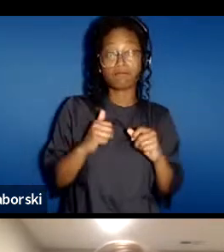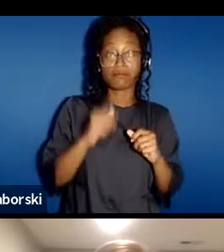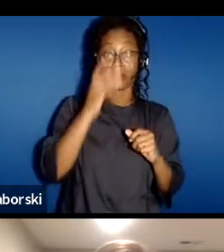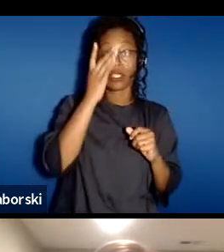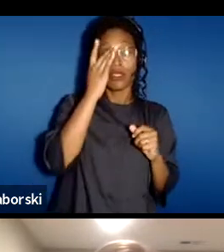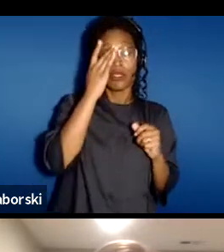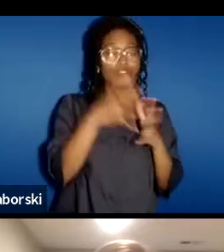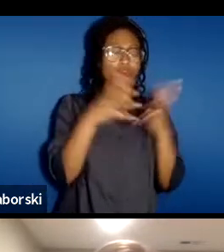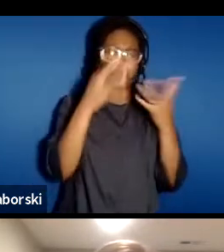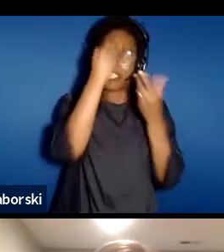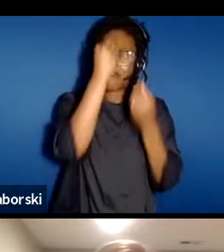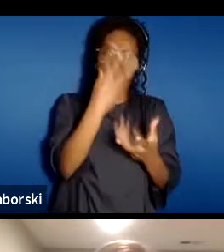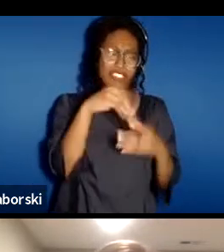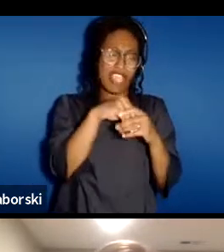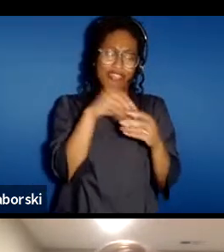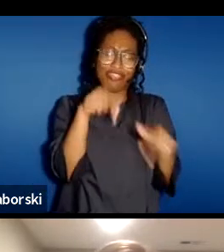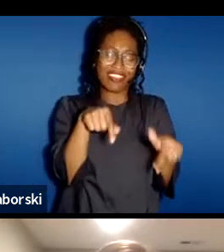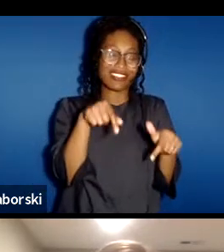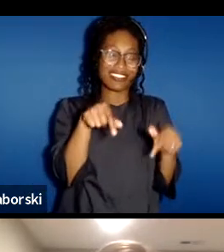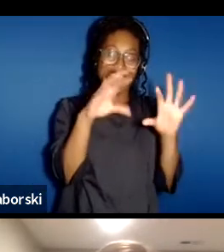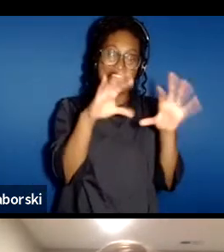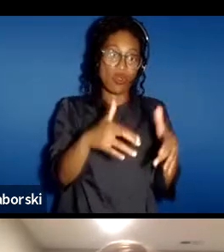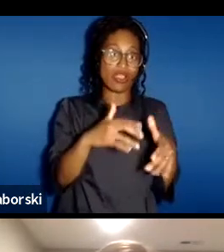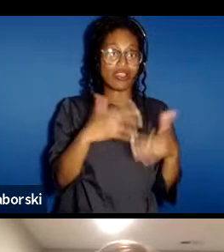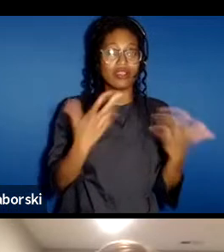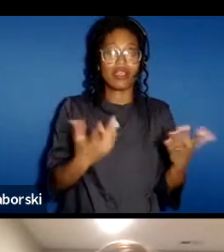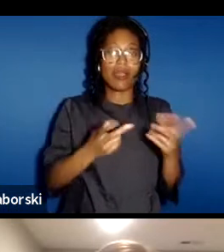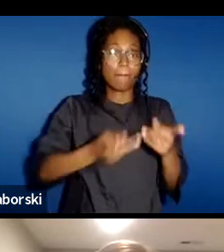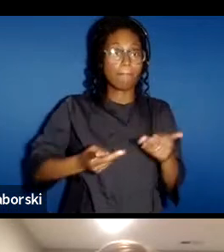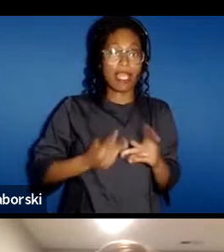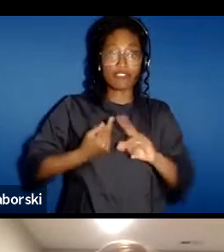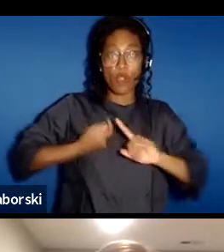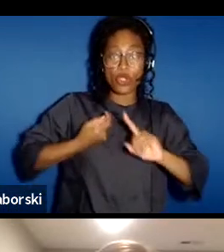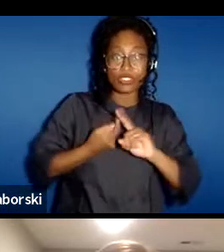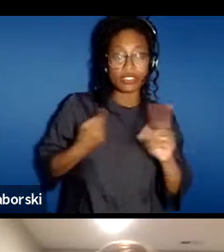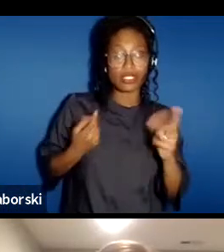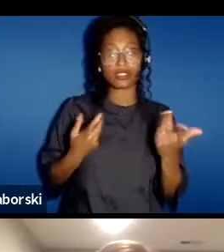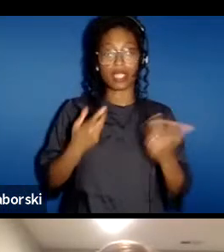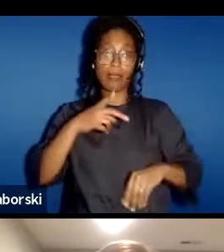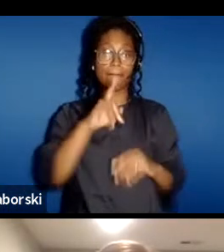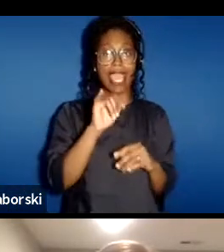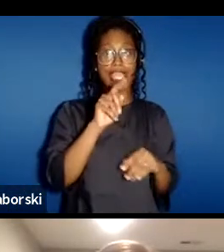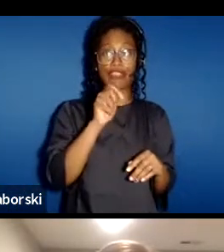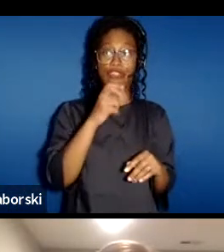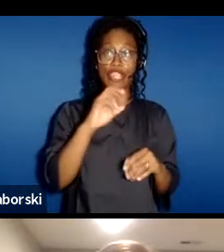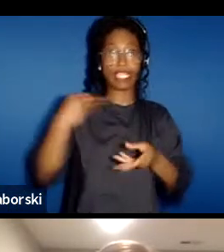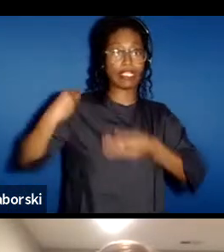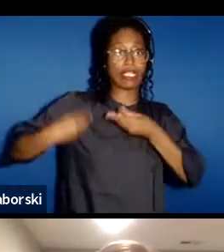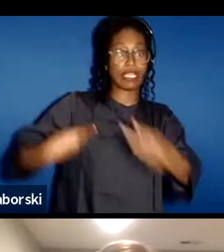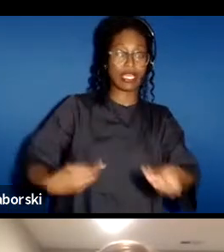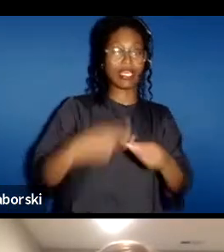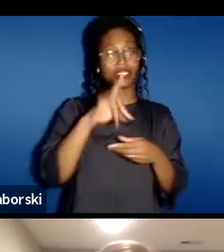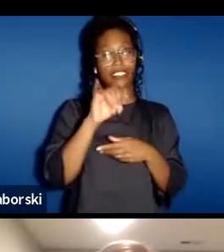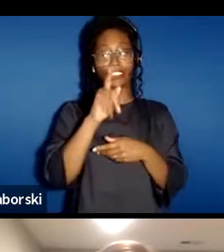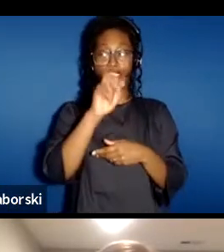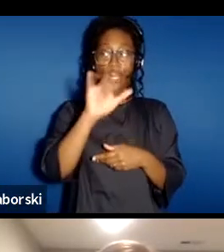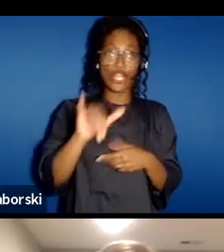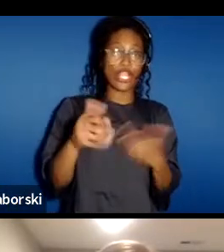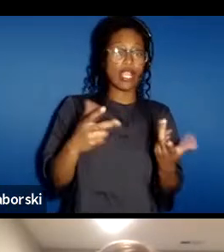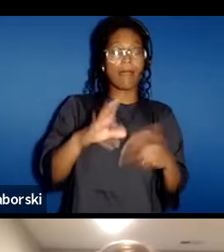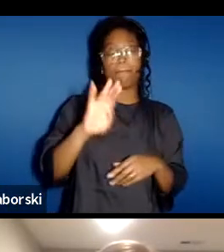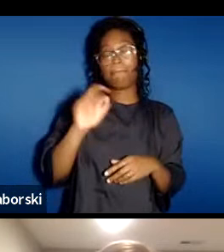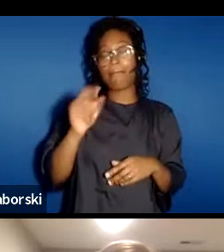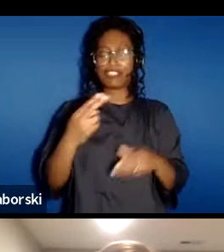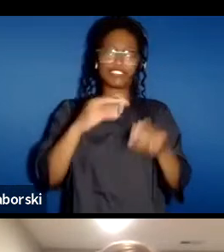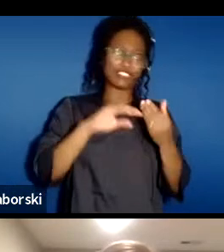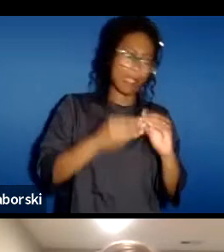much information in this category, place of origin, pedigree, distiller, batch numbers, barrel numbers, you go on and on